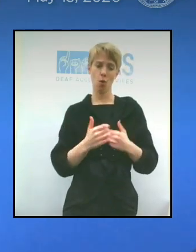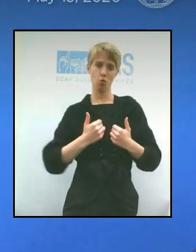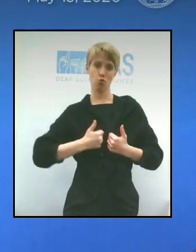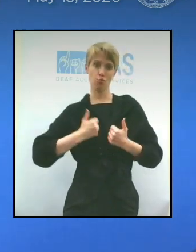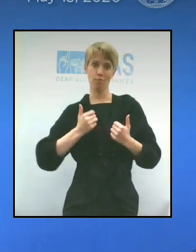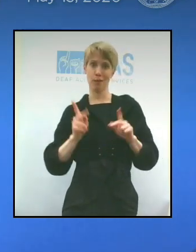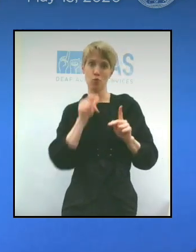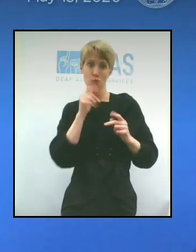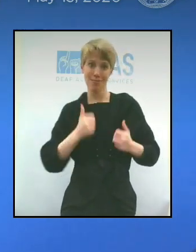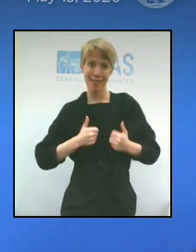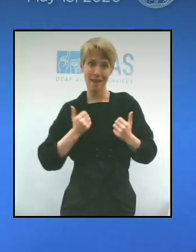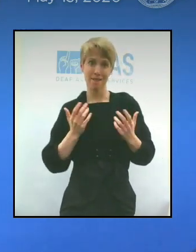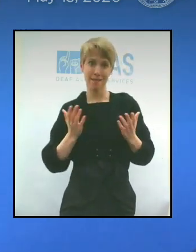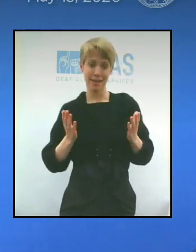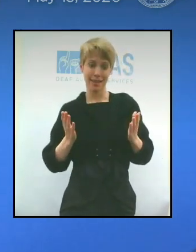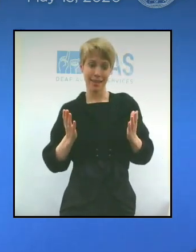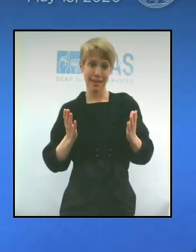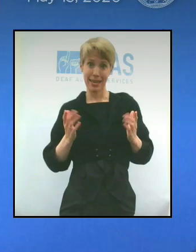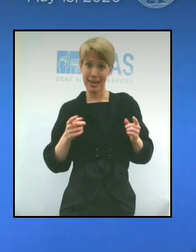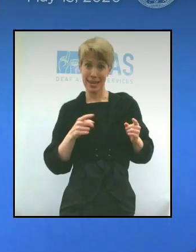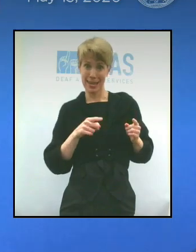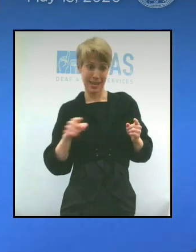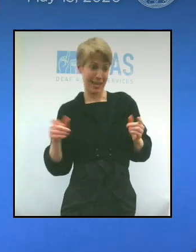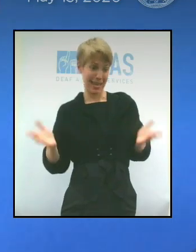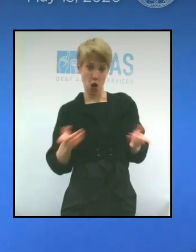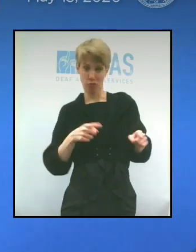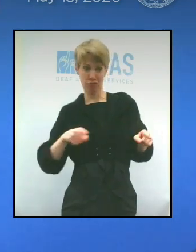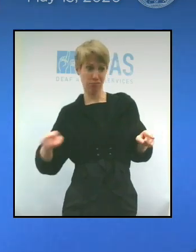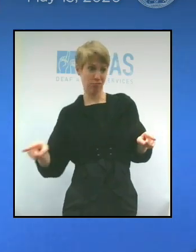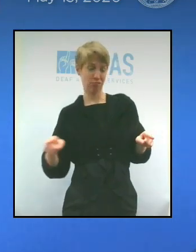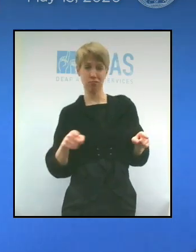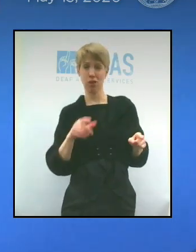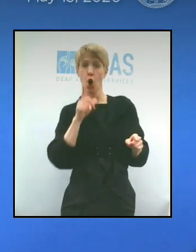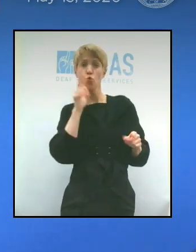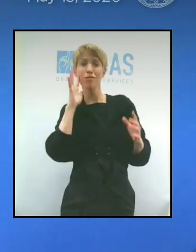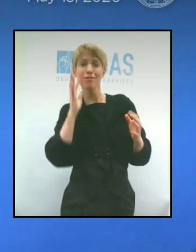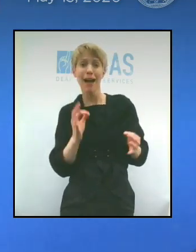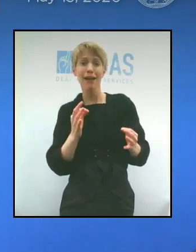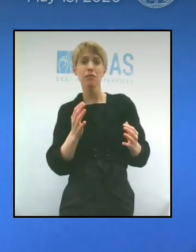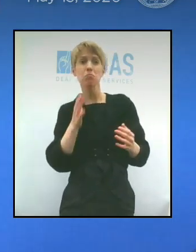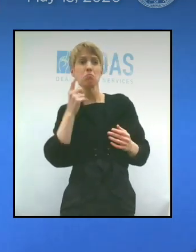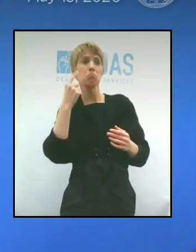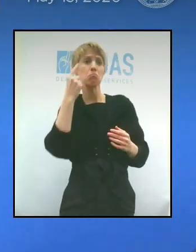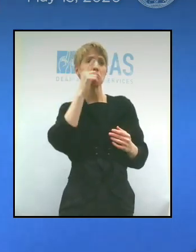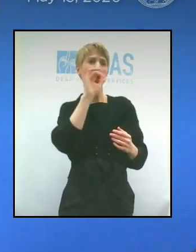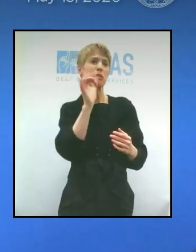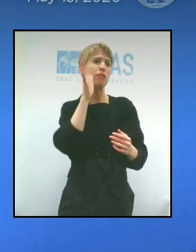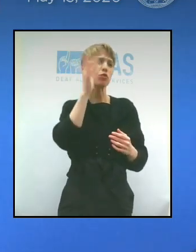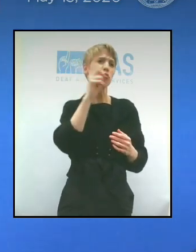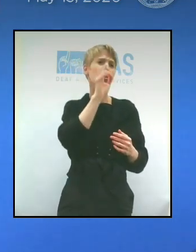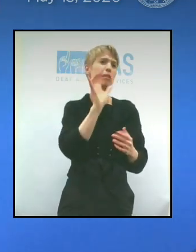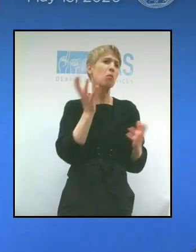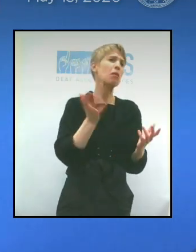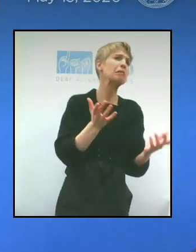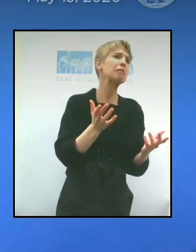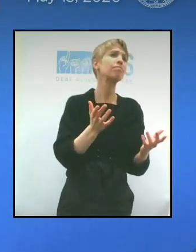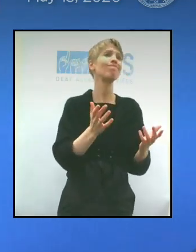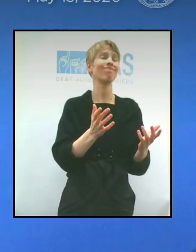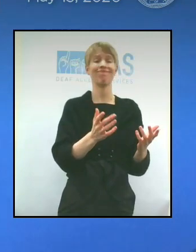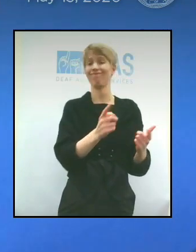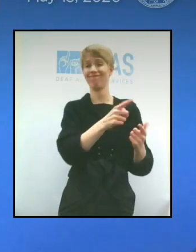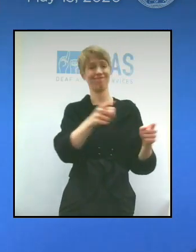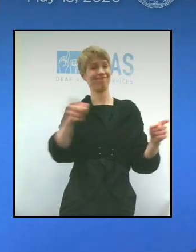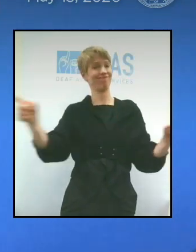I said this on Monday. It's really in our hands. And when I say our hands, I mean all of us in Western New